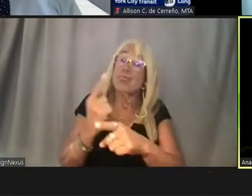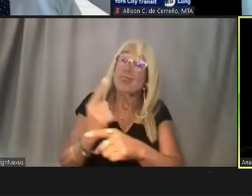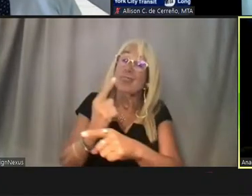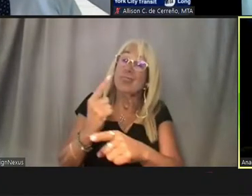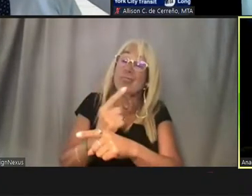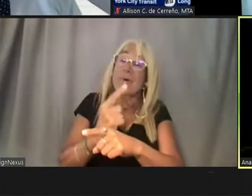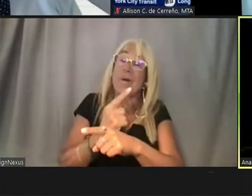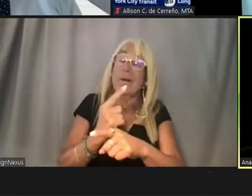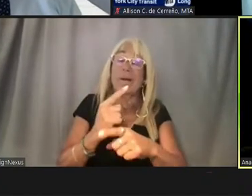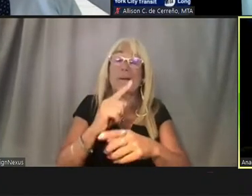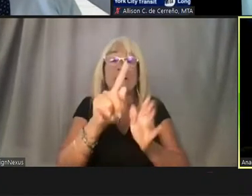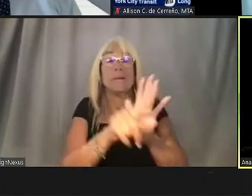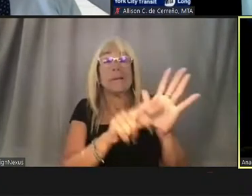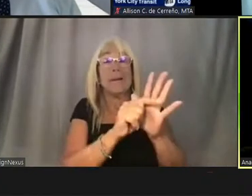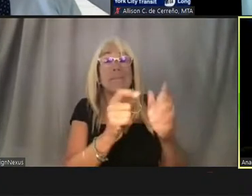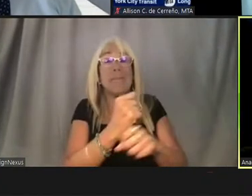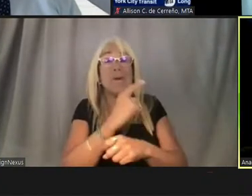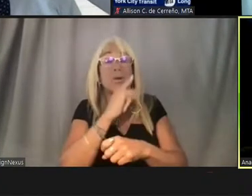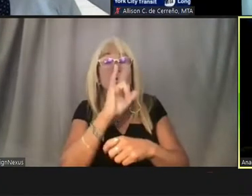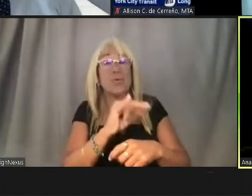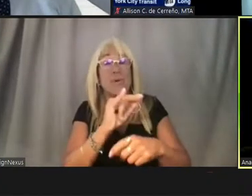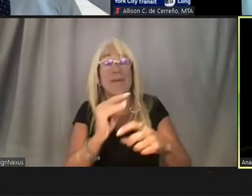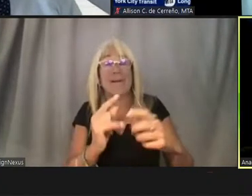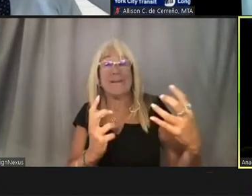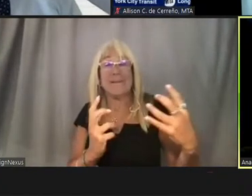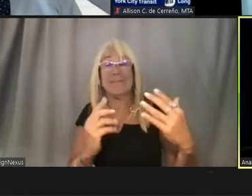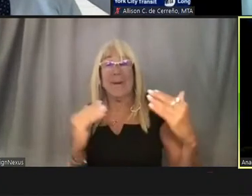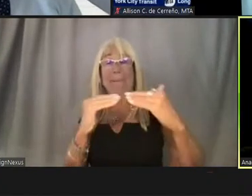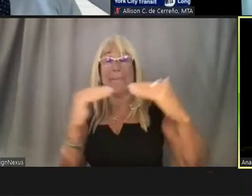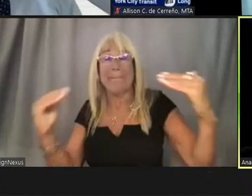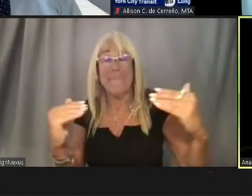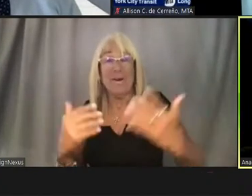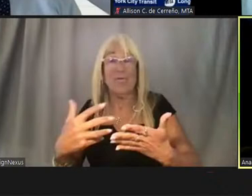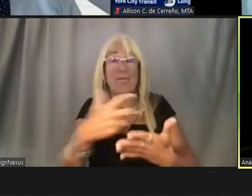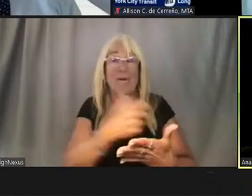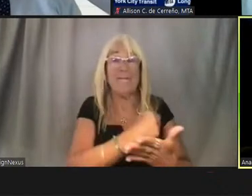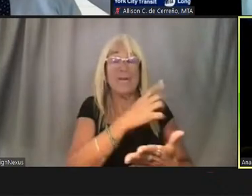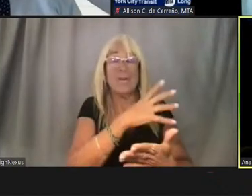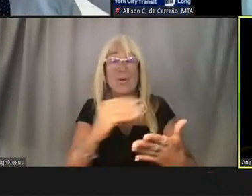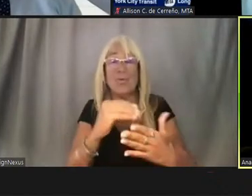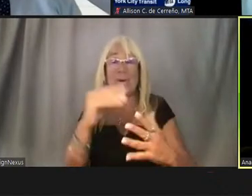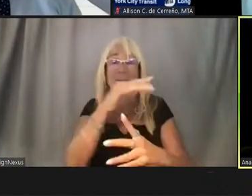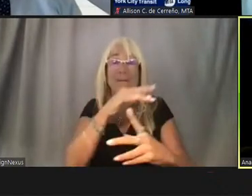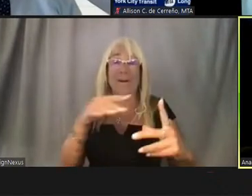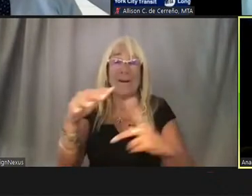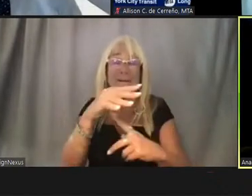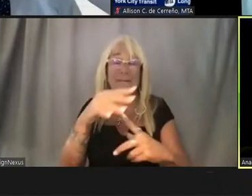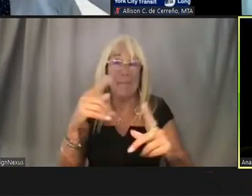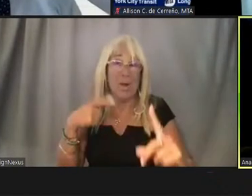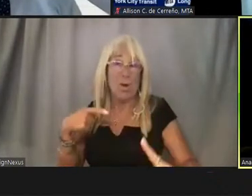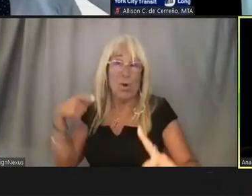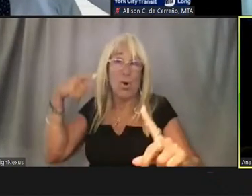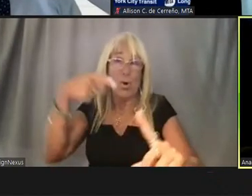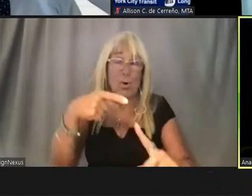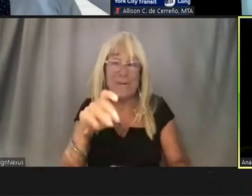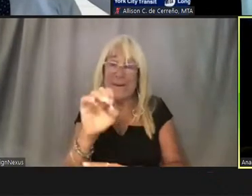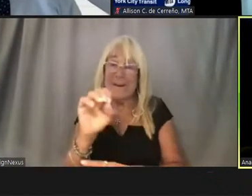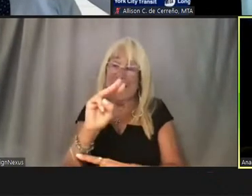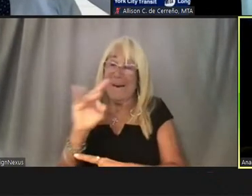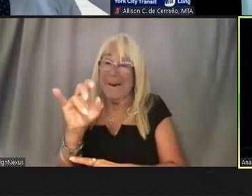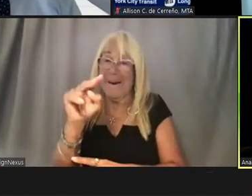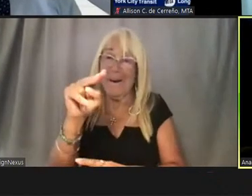to ensure the program is meeting its Revenue congestion and emission goals furthermore public reporting of the data will provide transparency